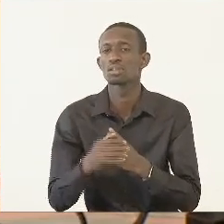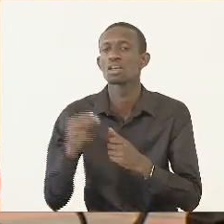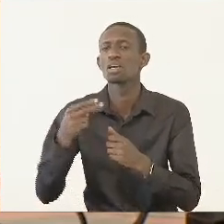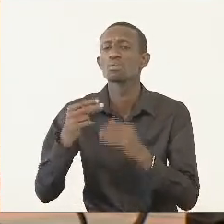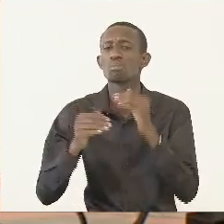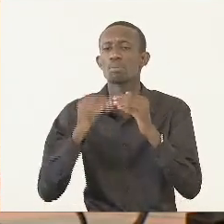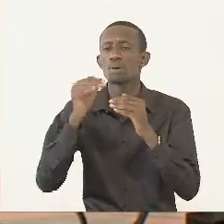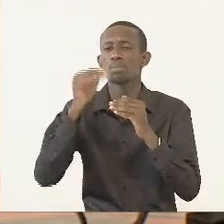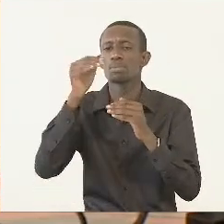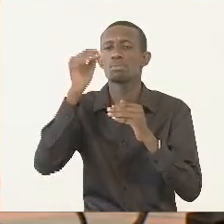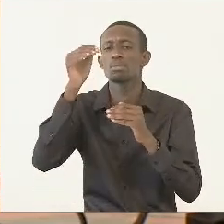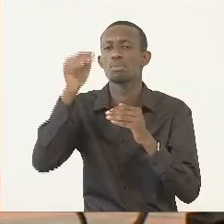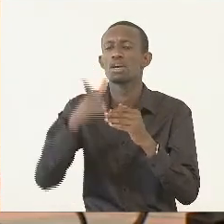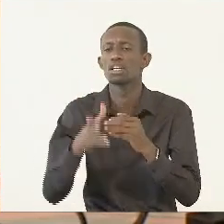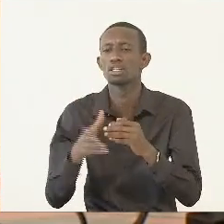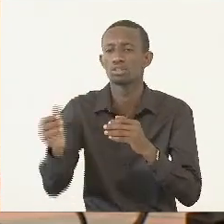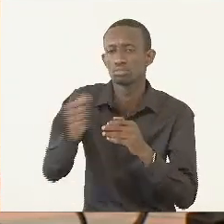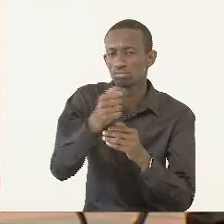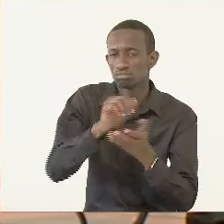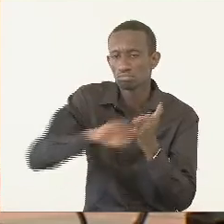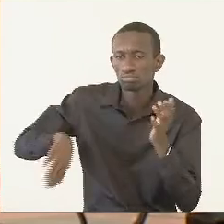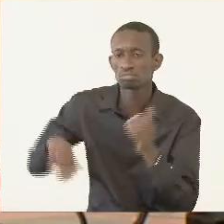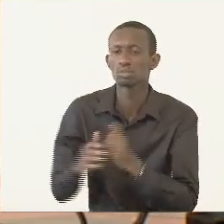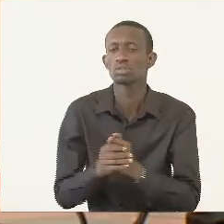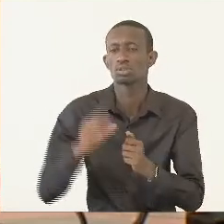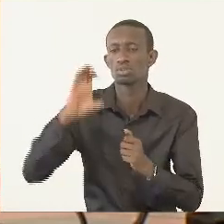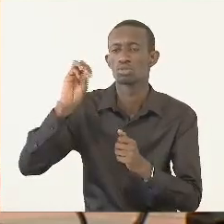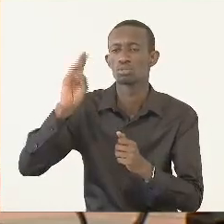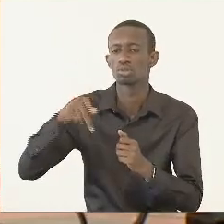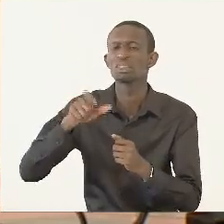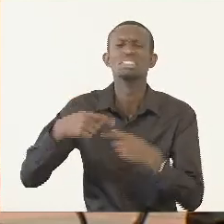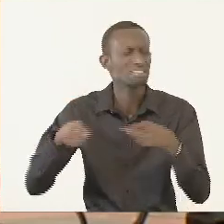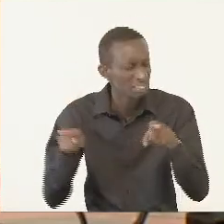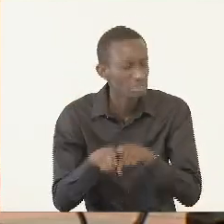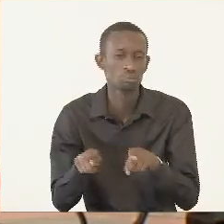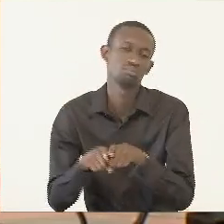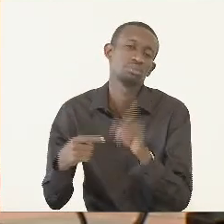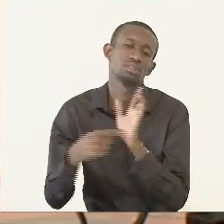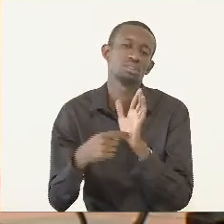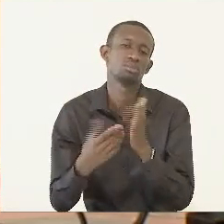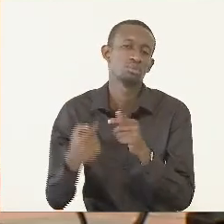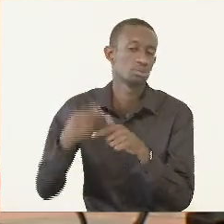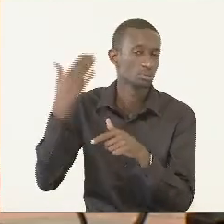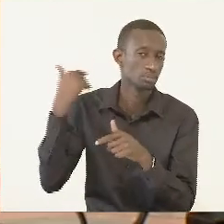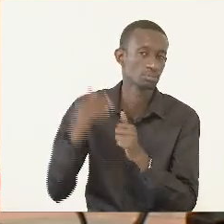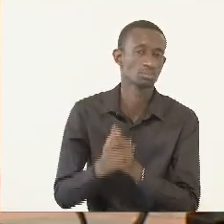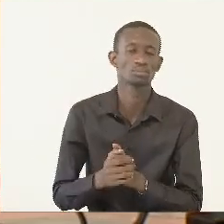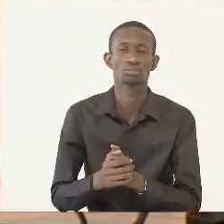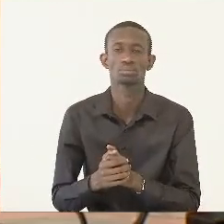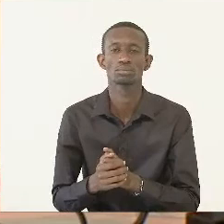go, then come back, then remove the rest of the components. The same exact component we looked at last time. And with